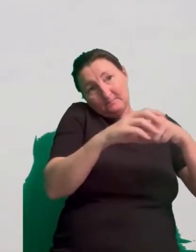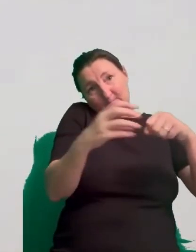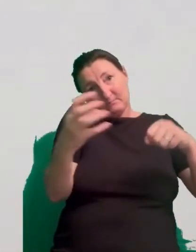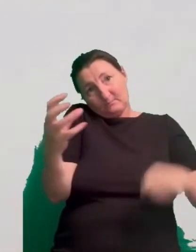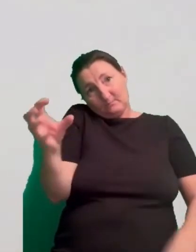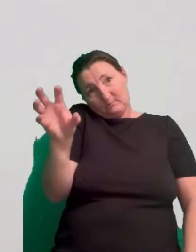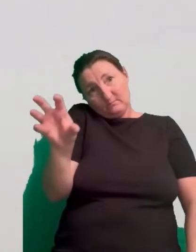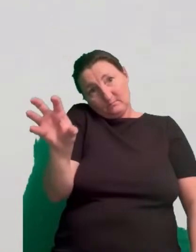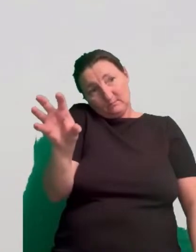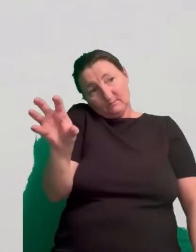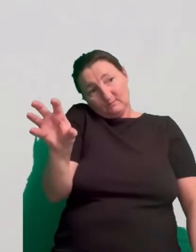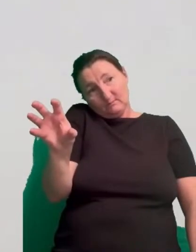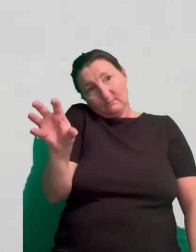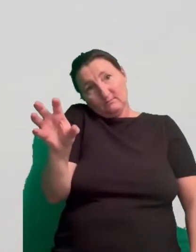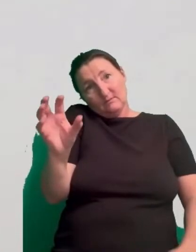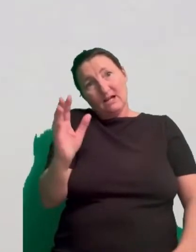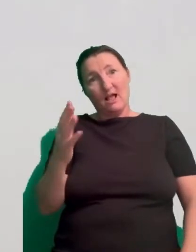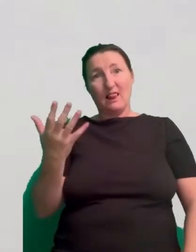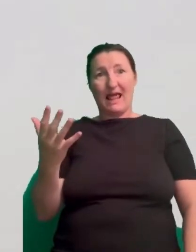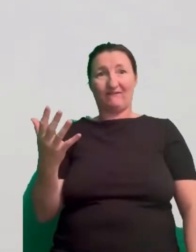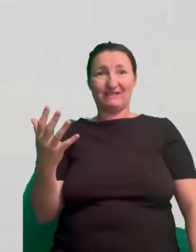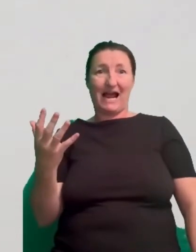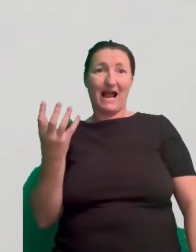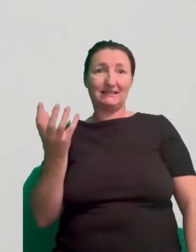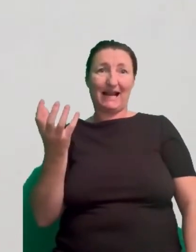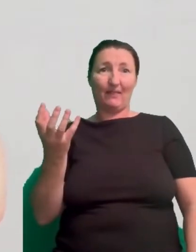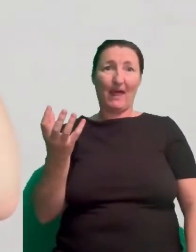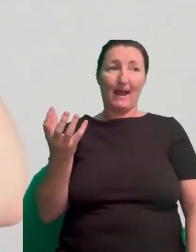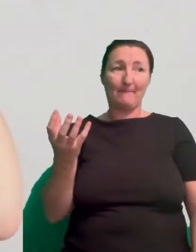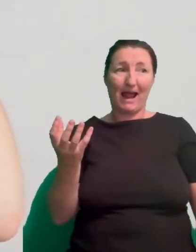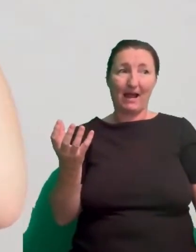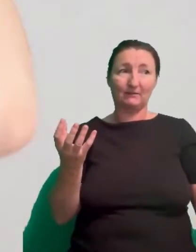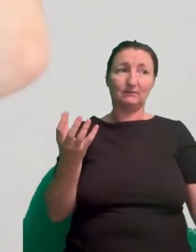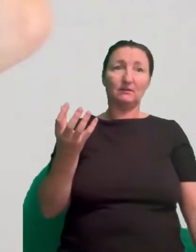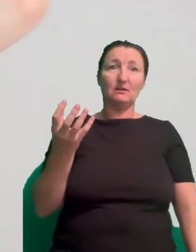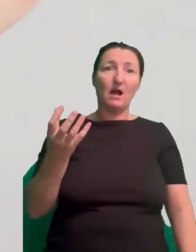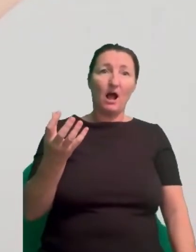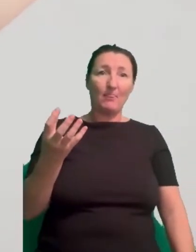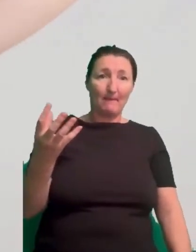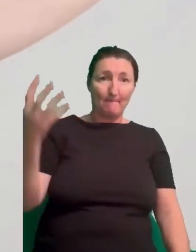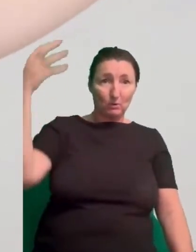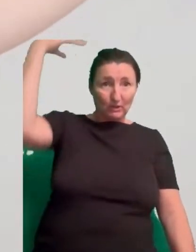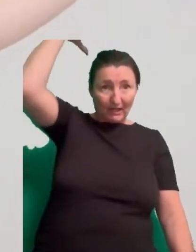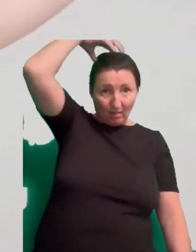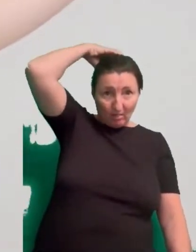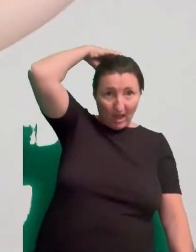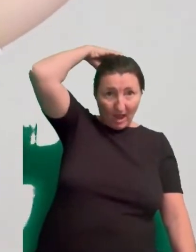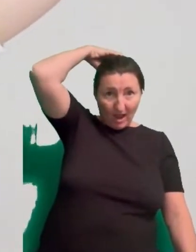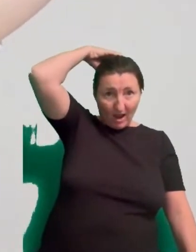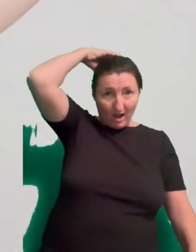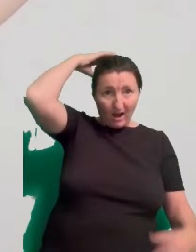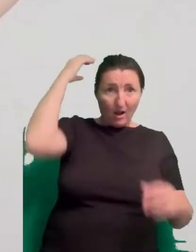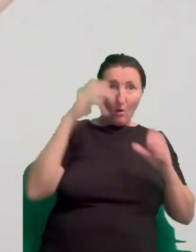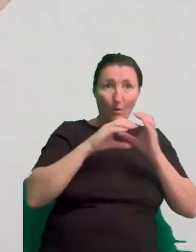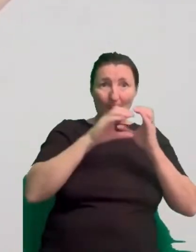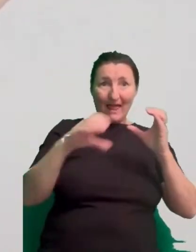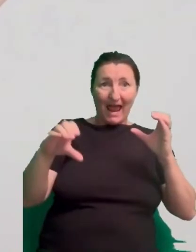take this hairband into my left hand like this, and I'm going to put it through my